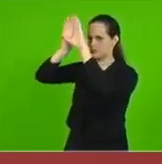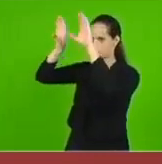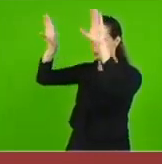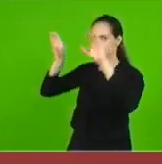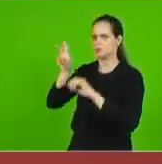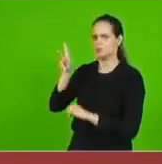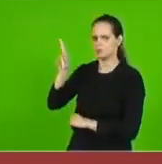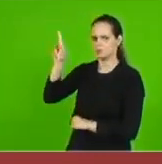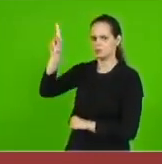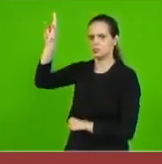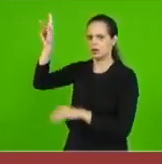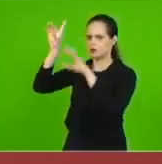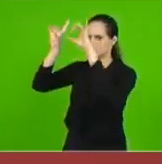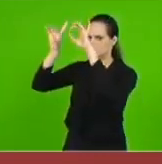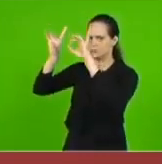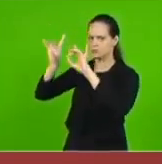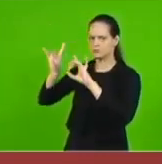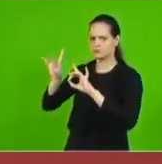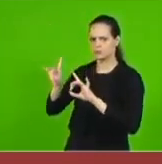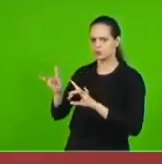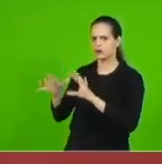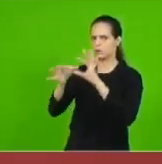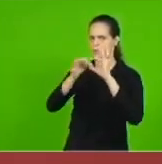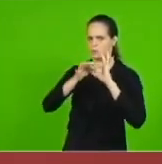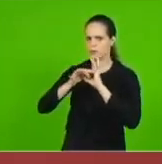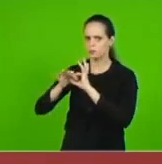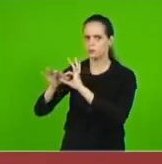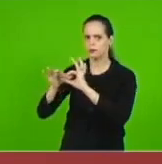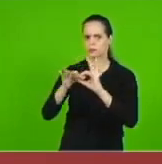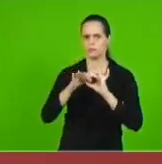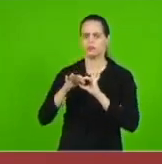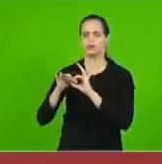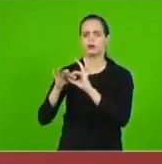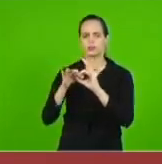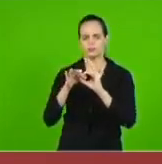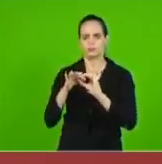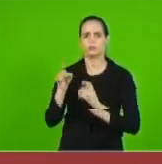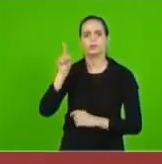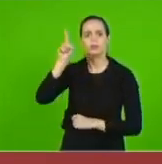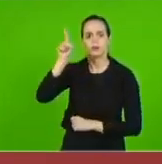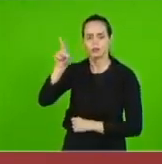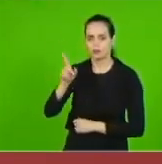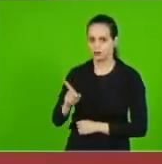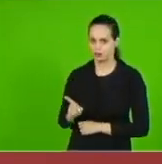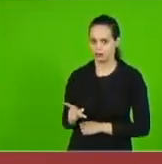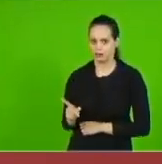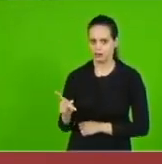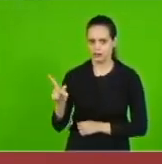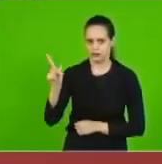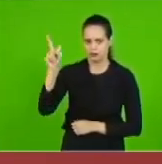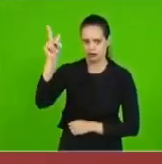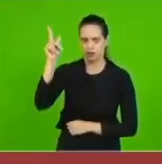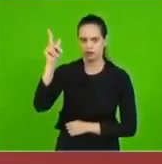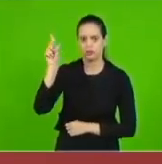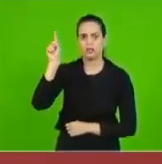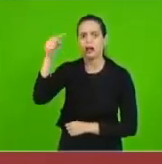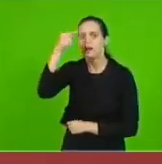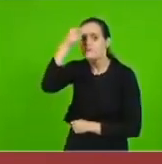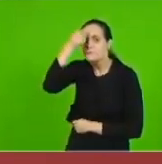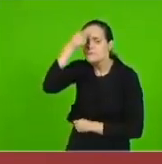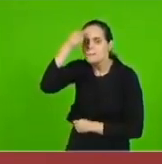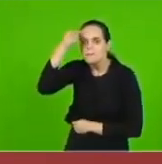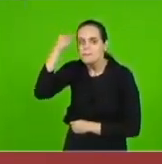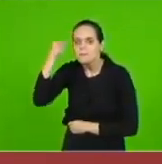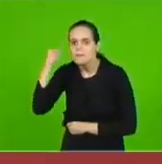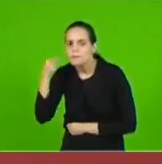it is something that has never been seen before. Firstly, because eternity has no time, because